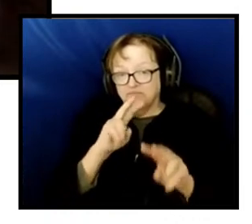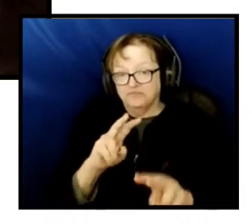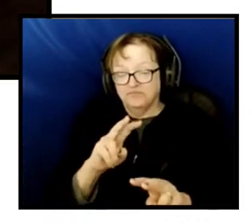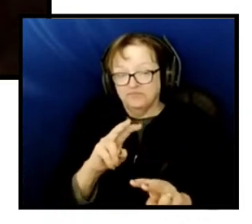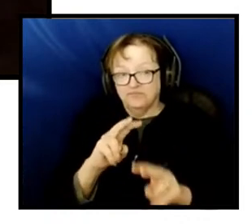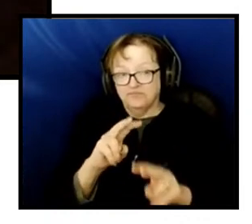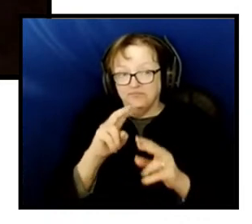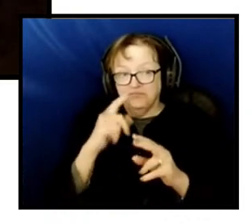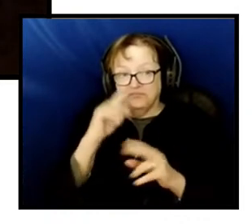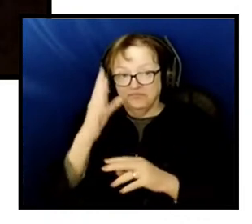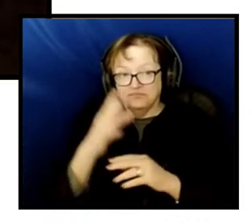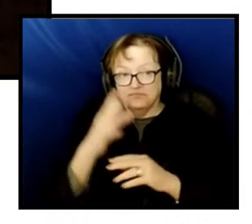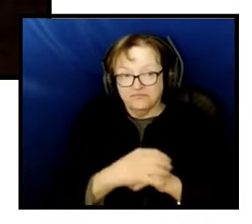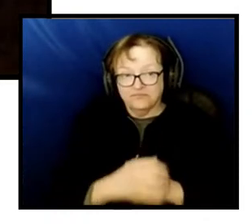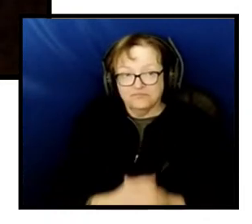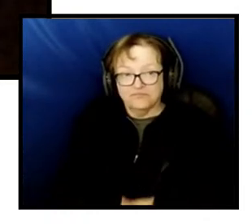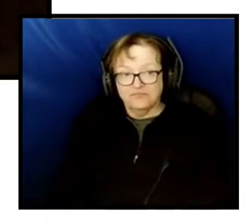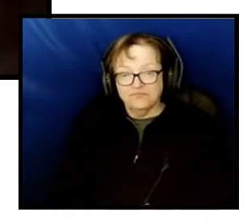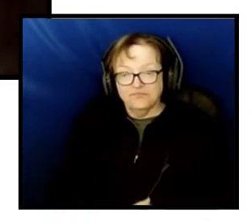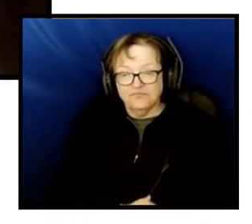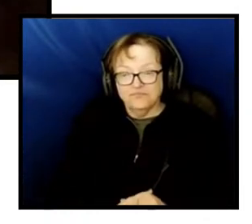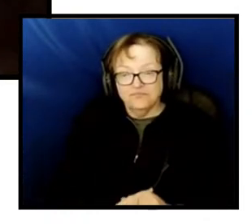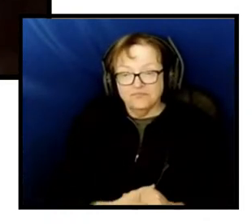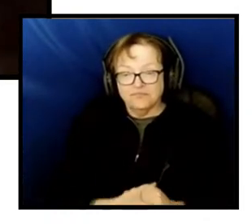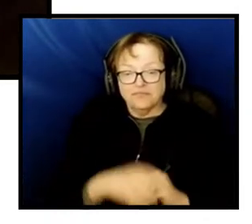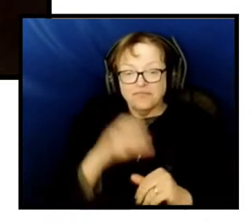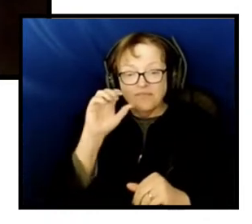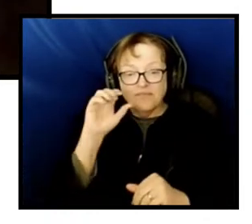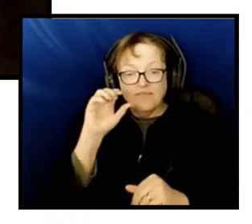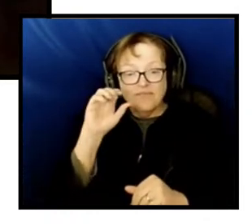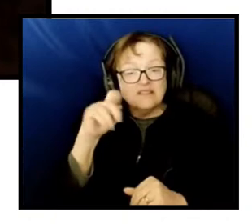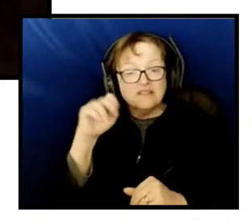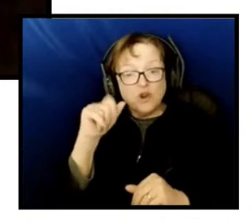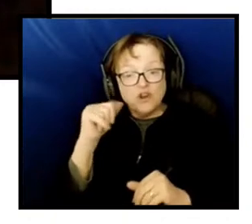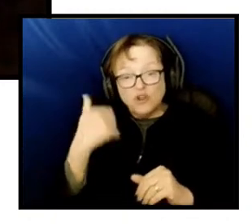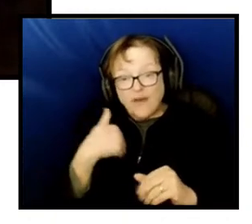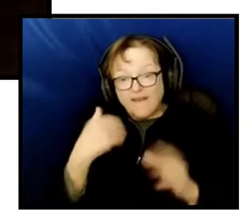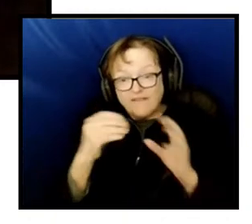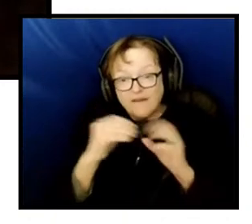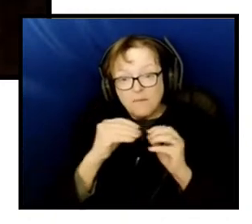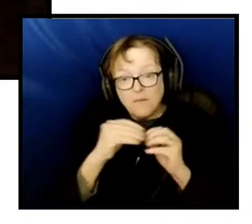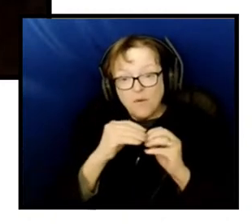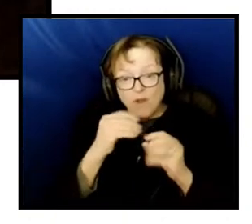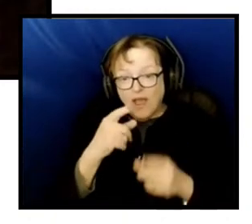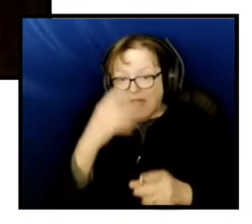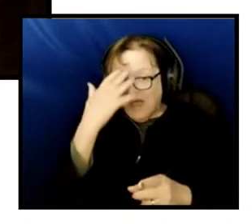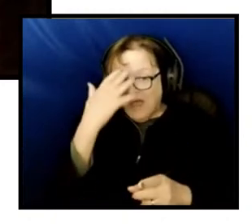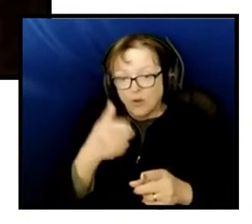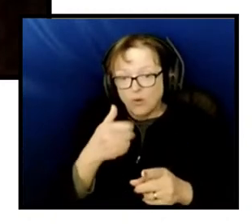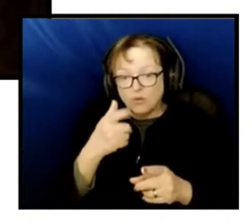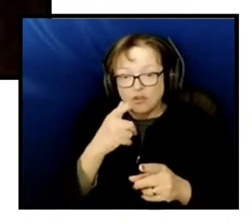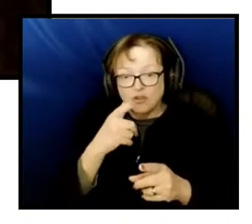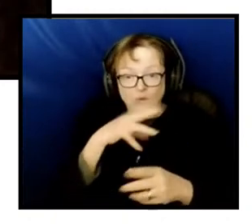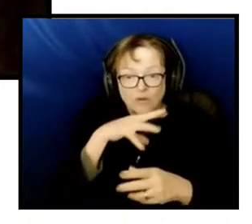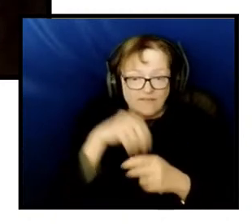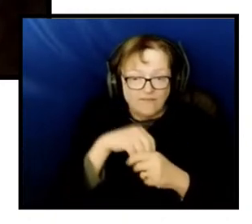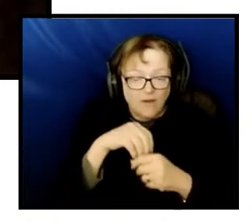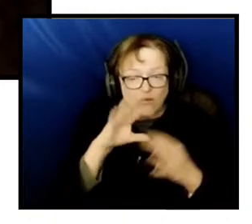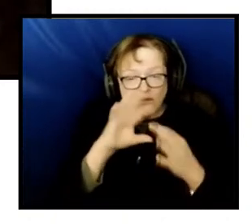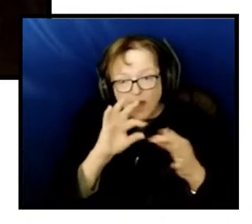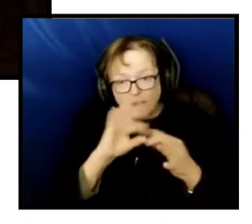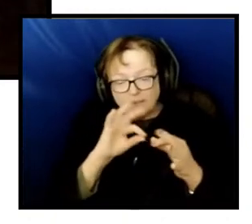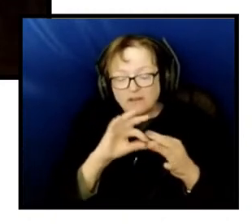future. Sparta, did you have any feedback on the talk? I know you were super involved, you know, with the commentary and talking